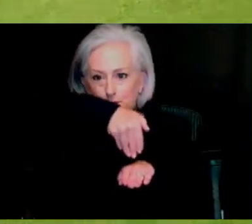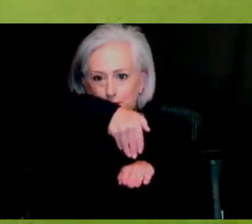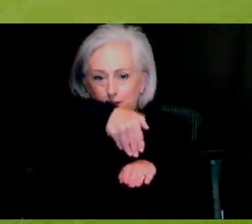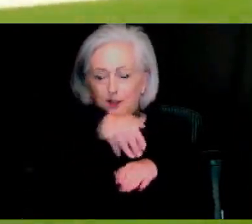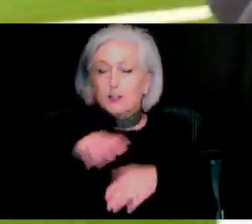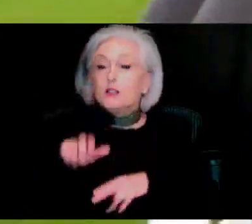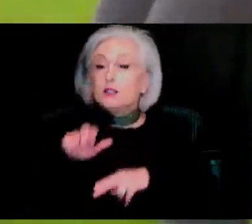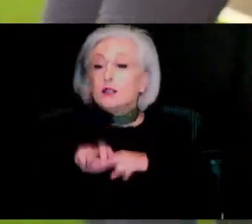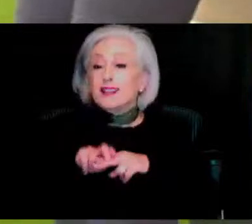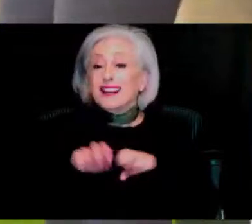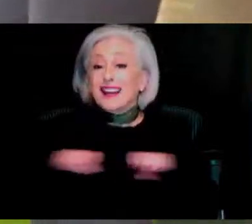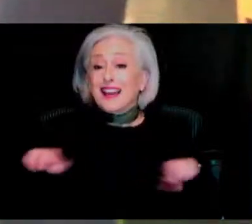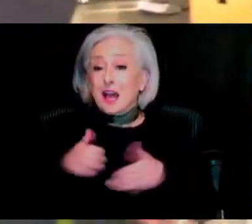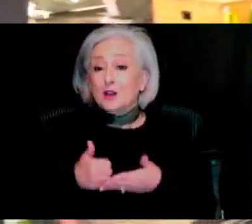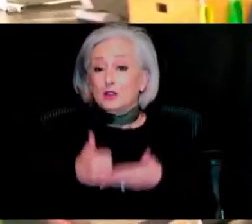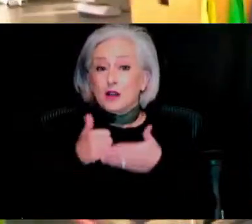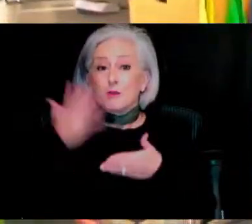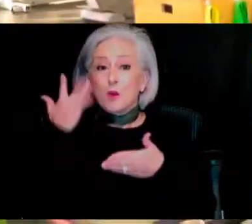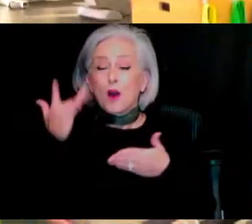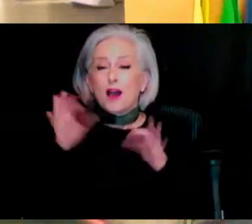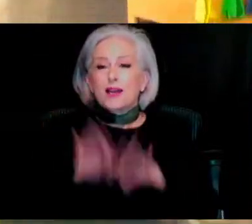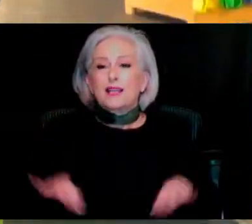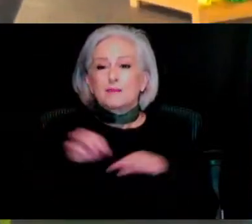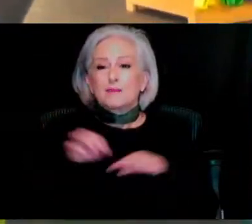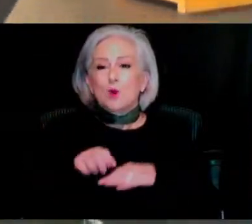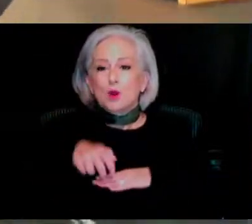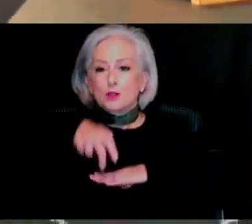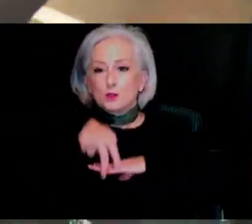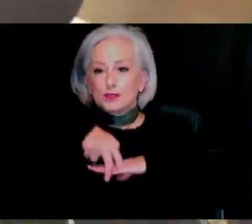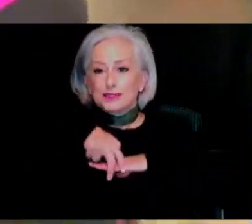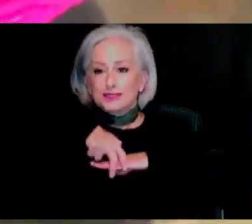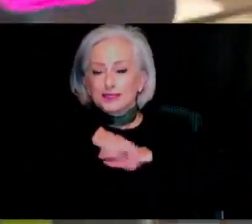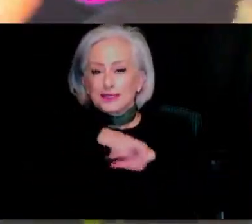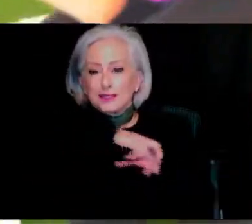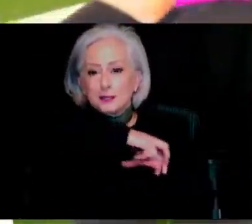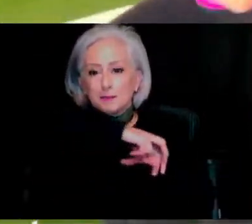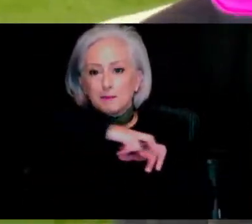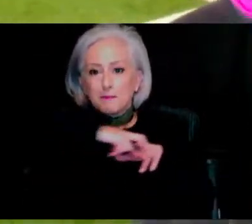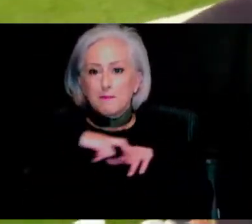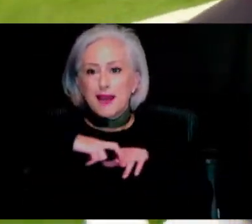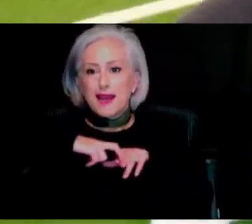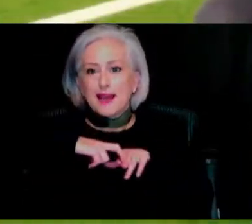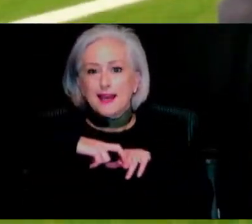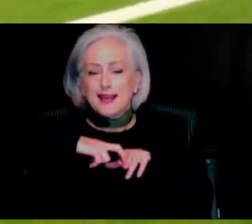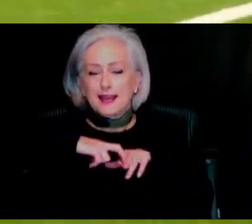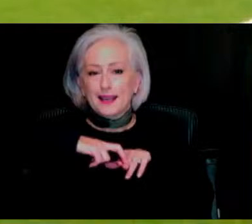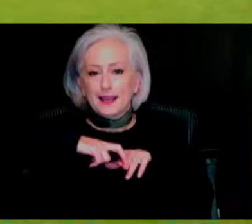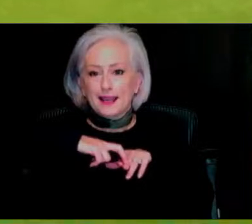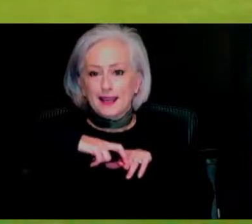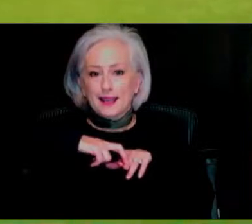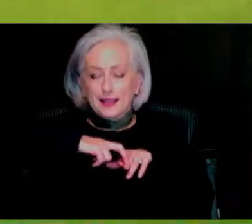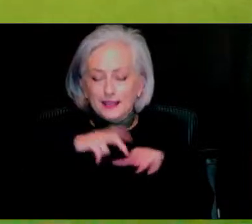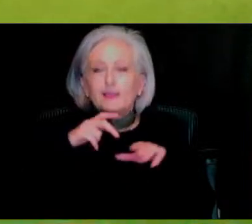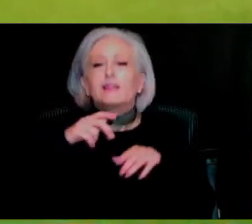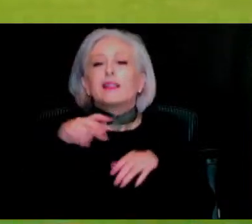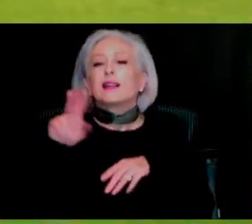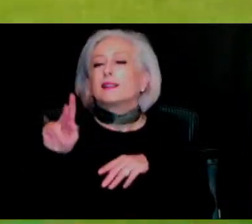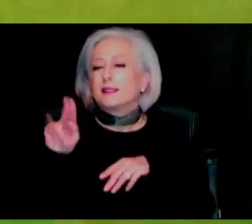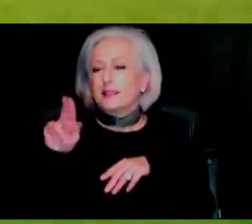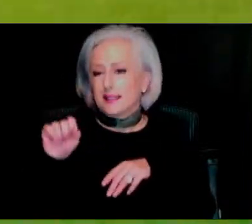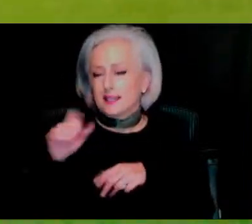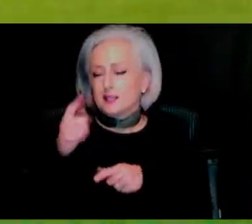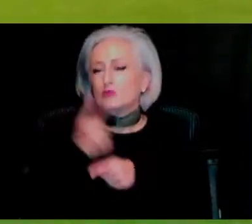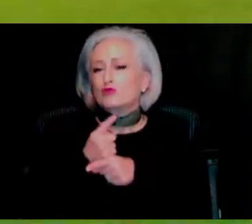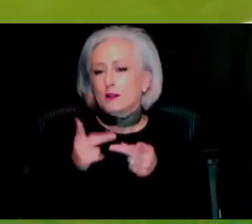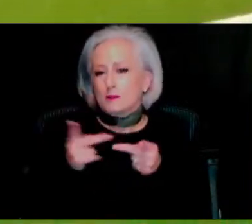you sit back in your hips, drive your hips back because that pulls your knees into the correct position. So the couch, when you're just getting